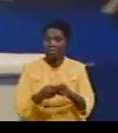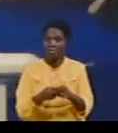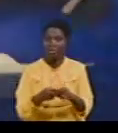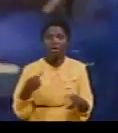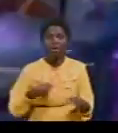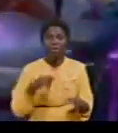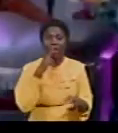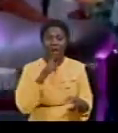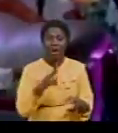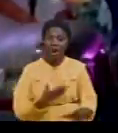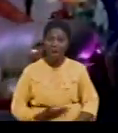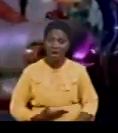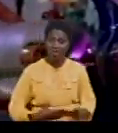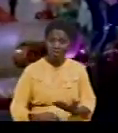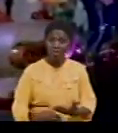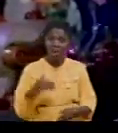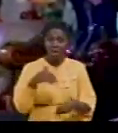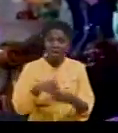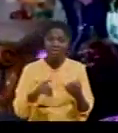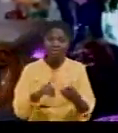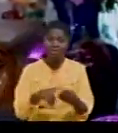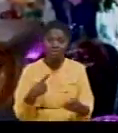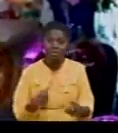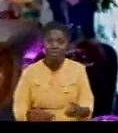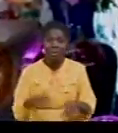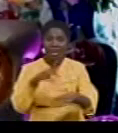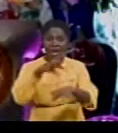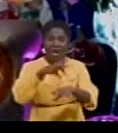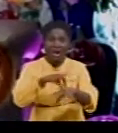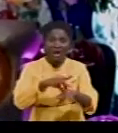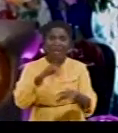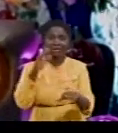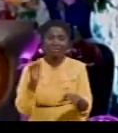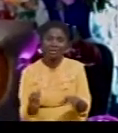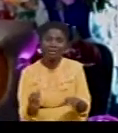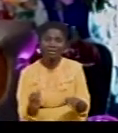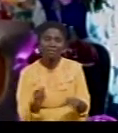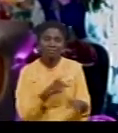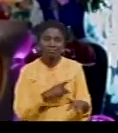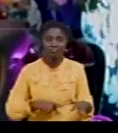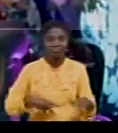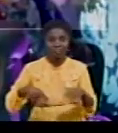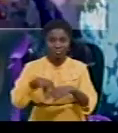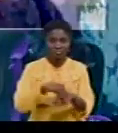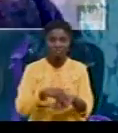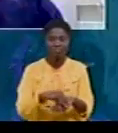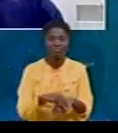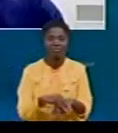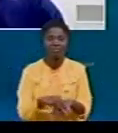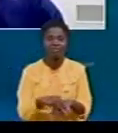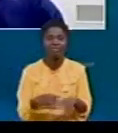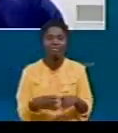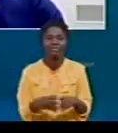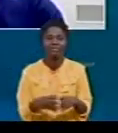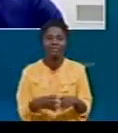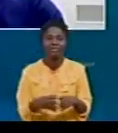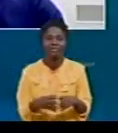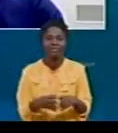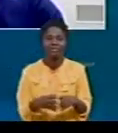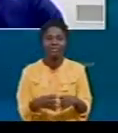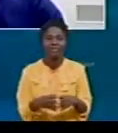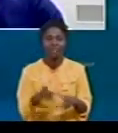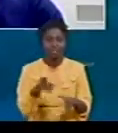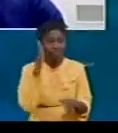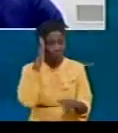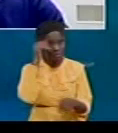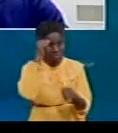born into an earthly kingdom, and we want a change. You will